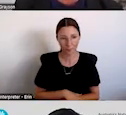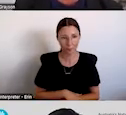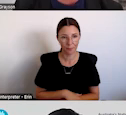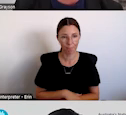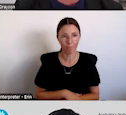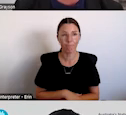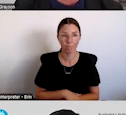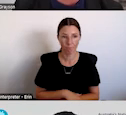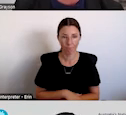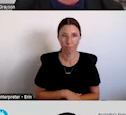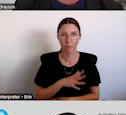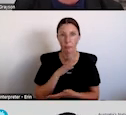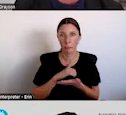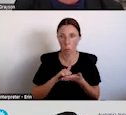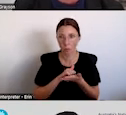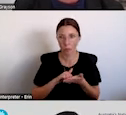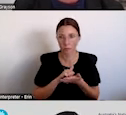All right, apologies.